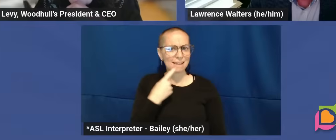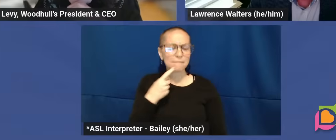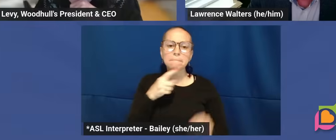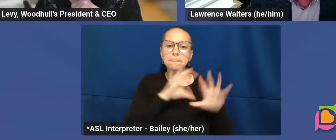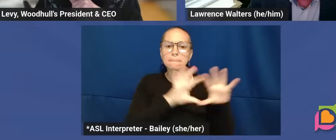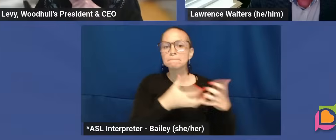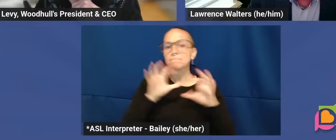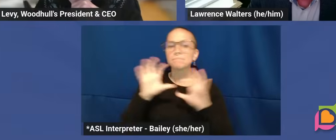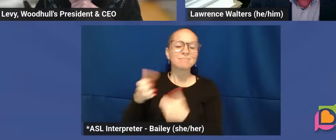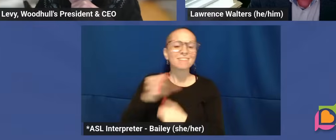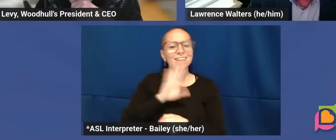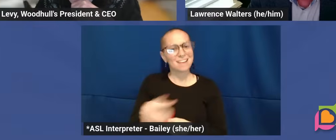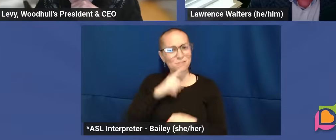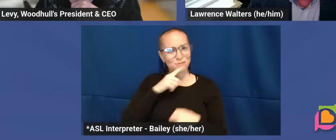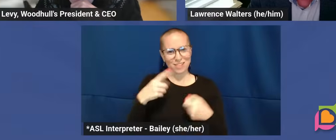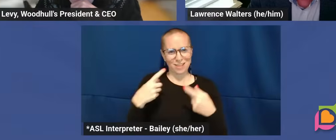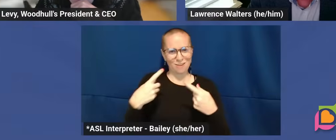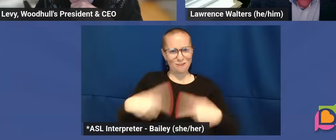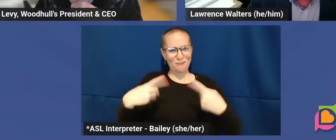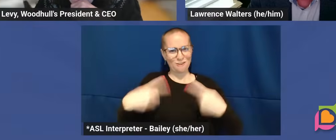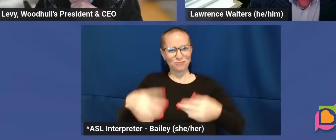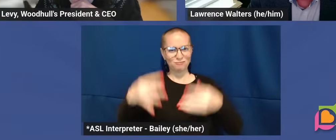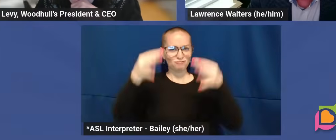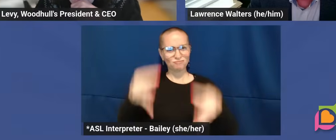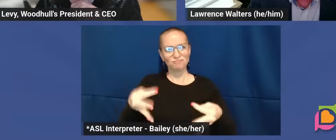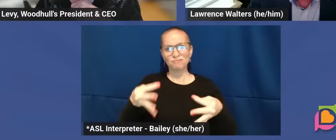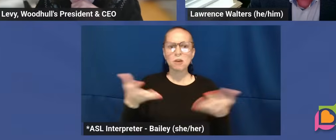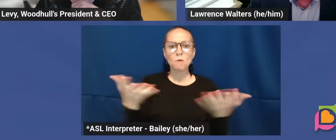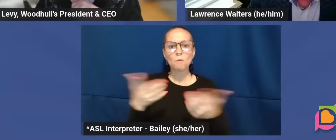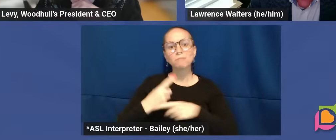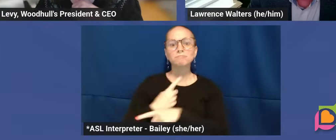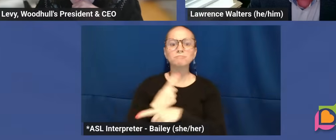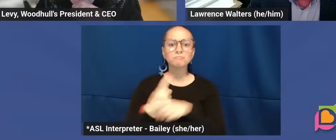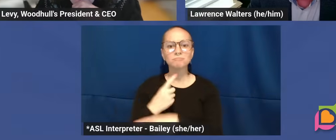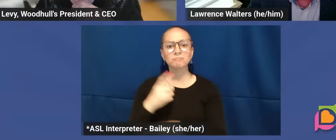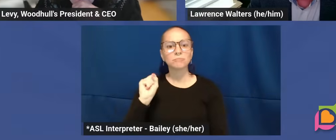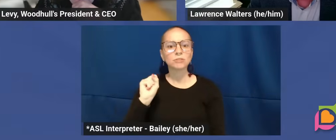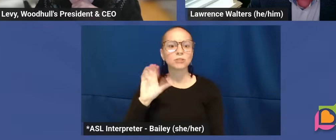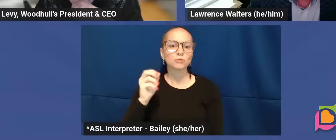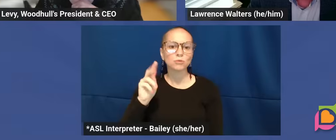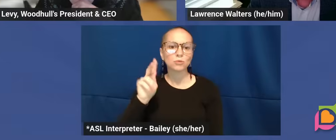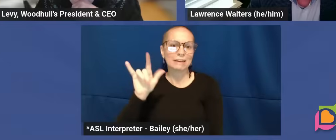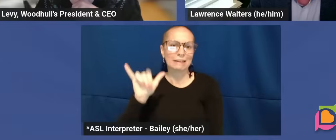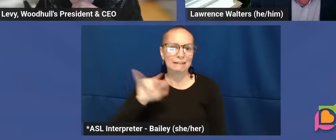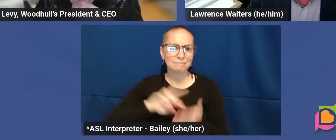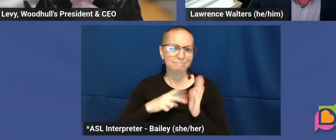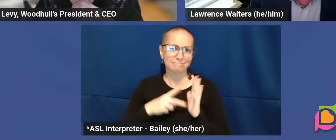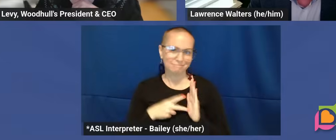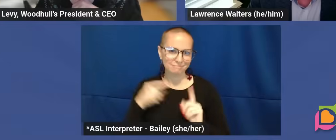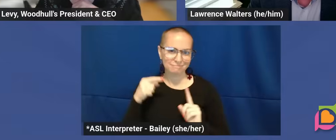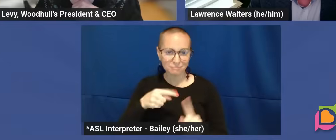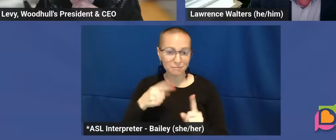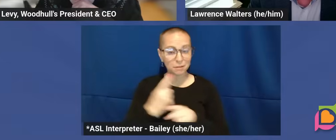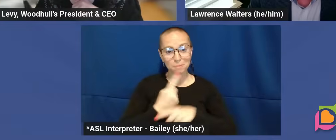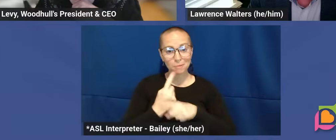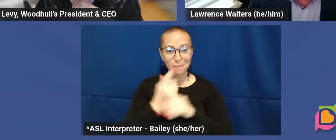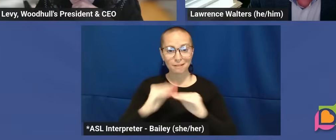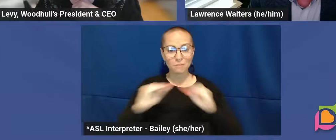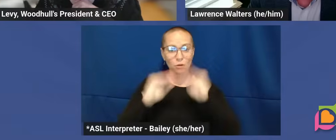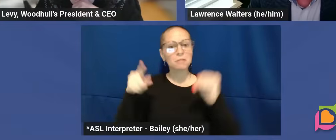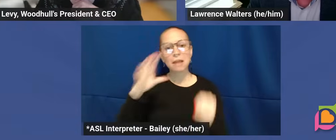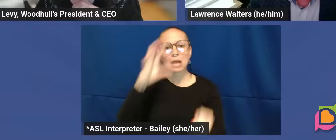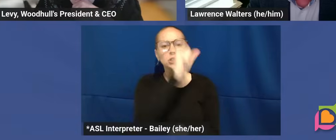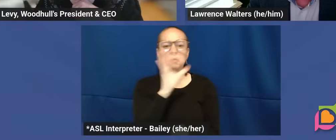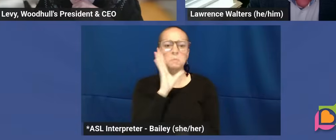really argued what the proper level of scrutiny was in that case. And they just assumed that it would be